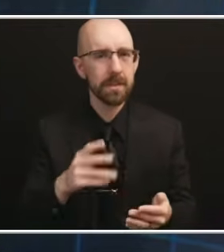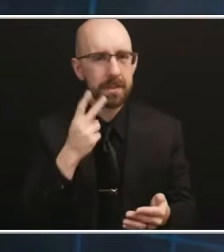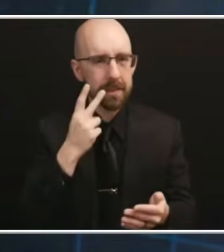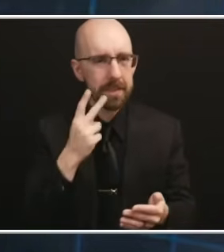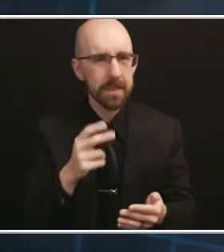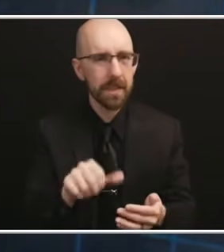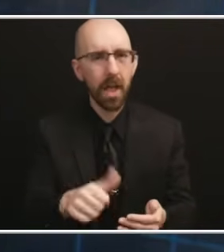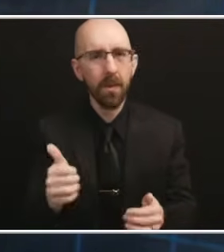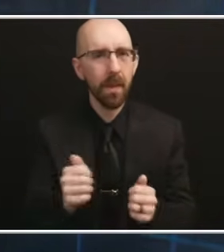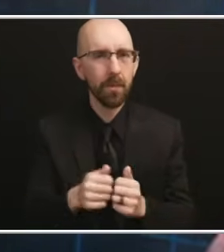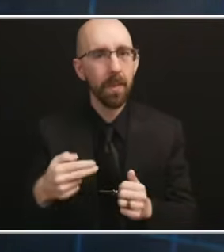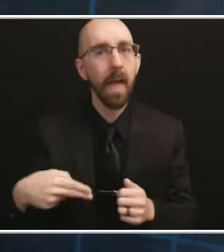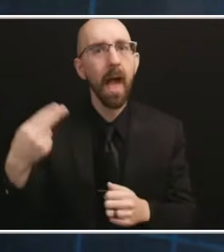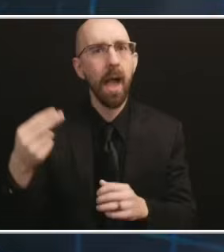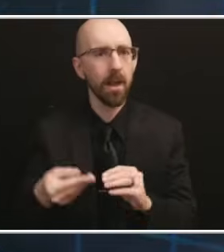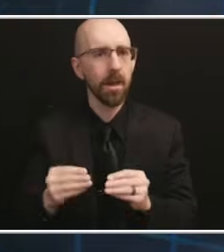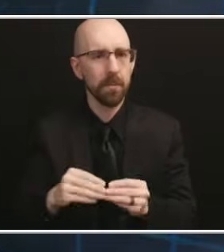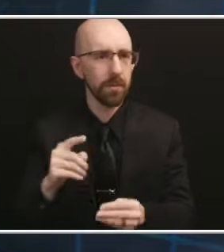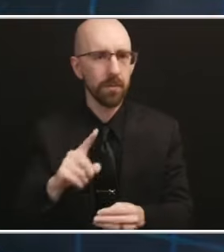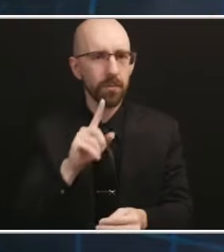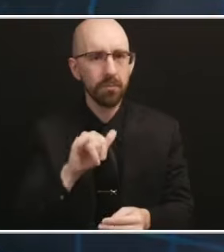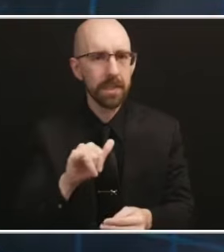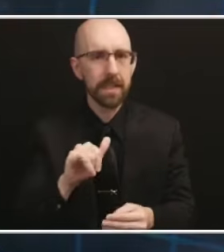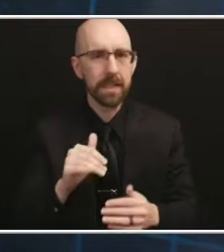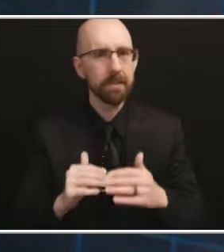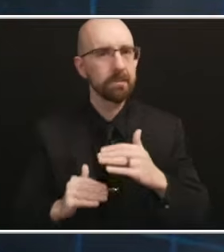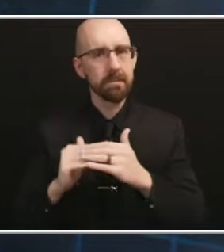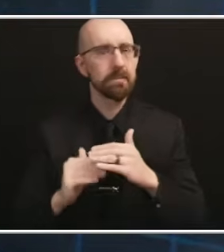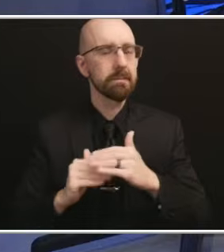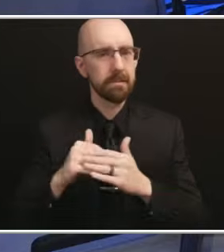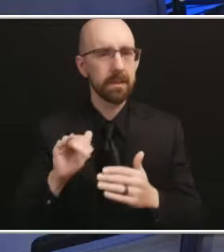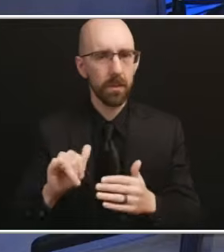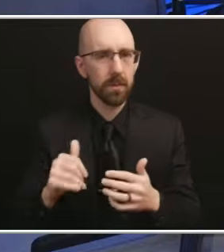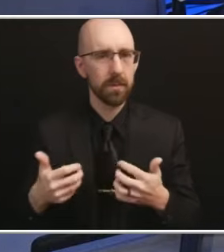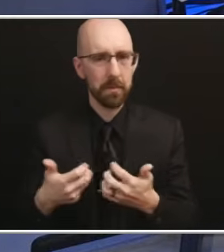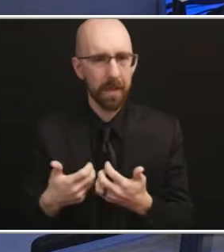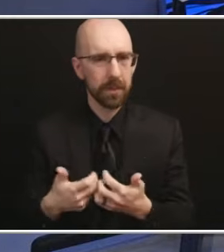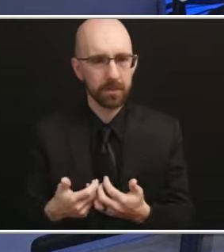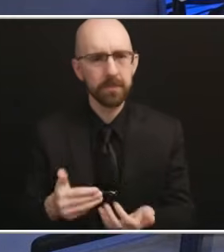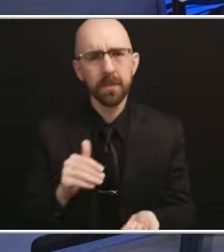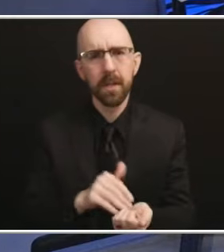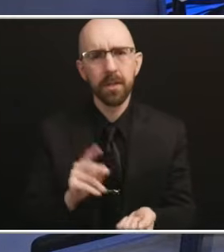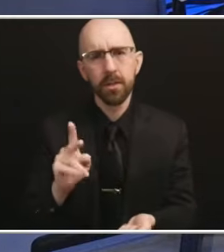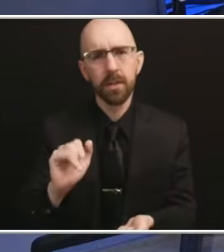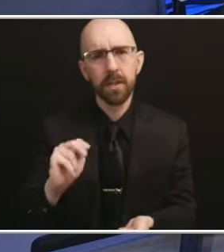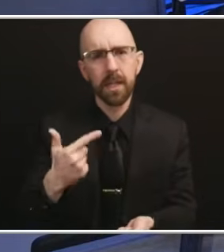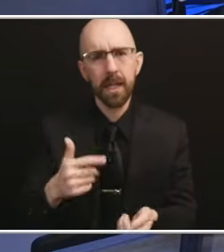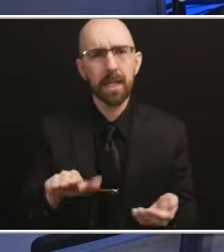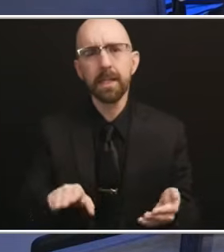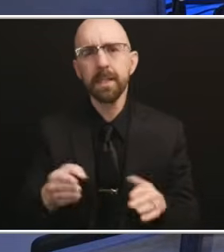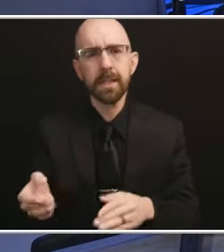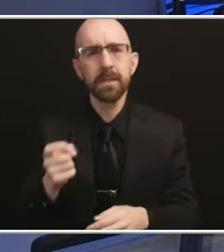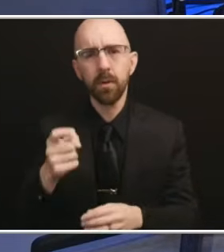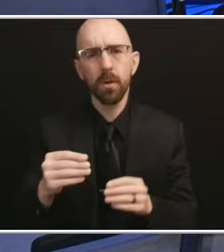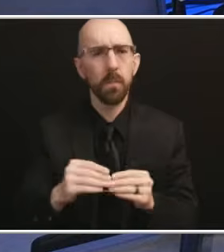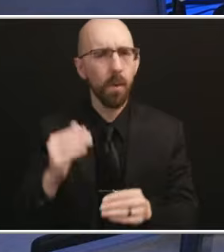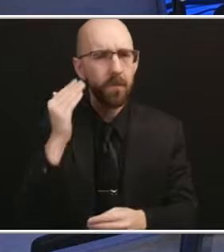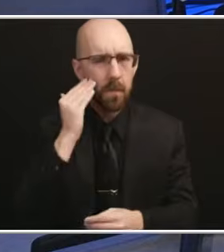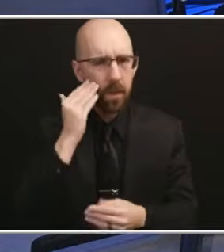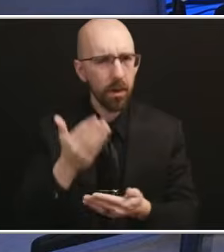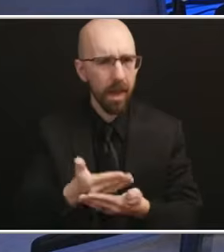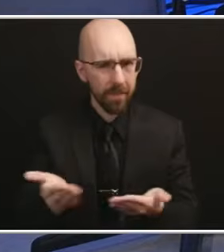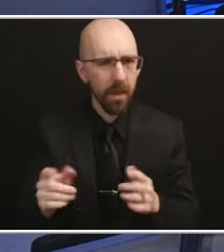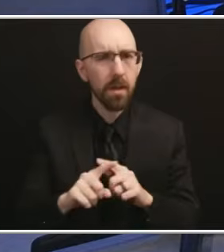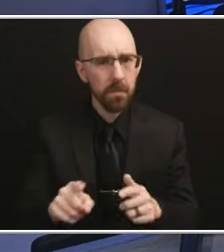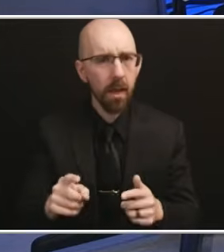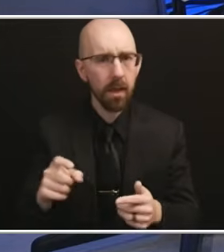that. So you weren't really coming up on those matches. So Dr. King, deceased donation is more familiar to our people out there, but there's a great need